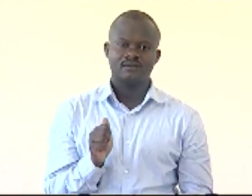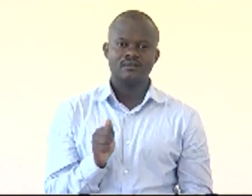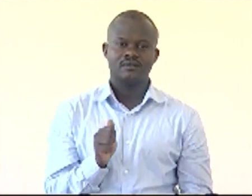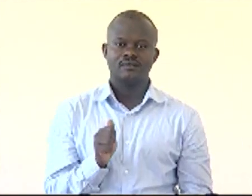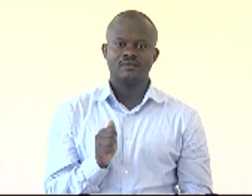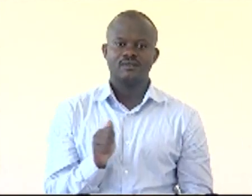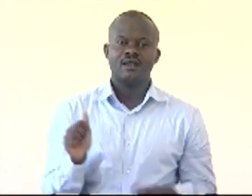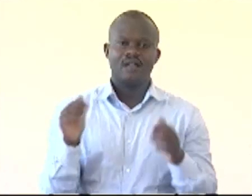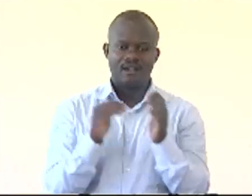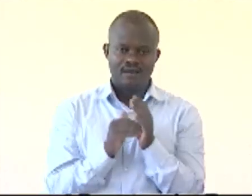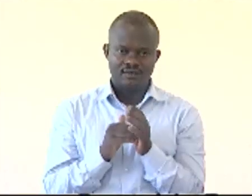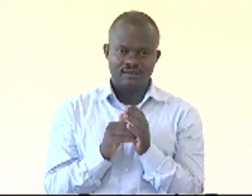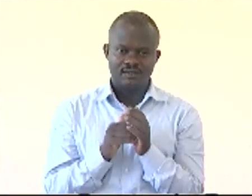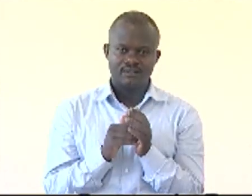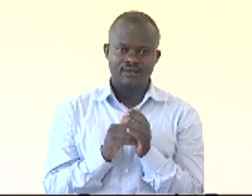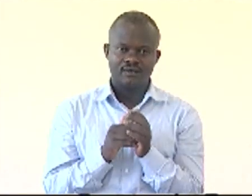and